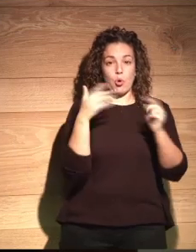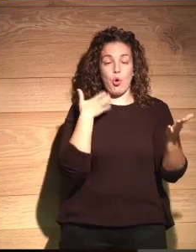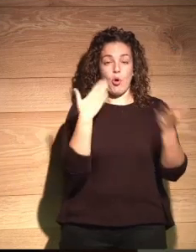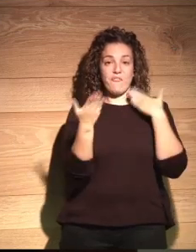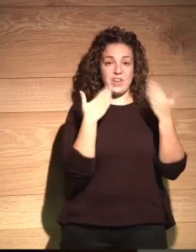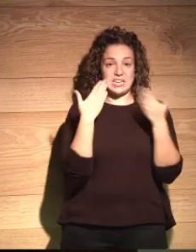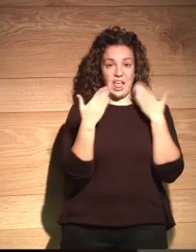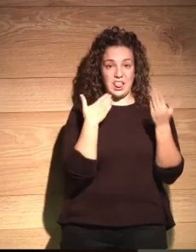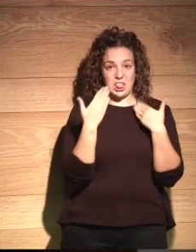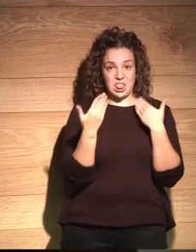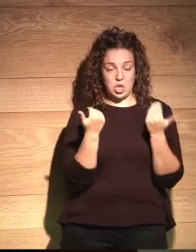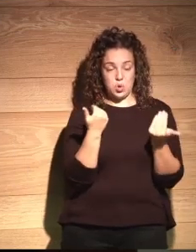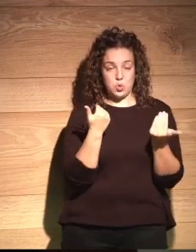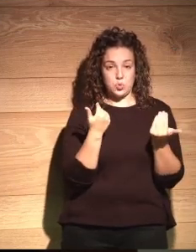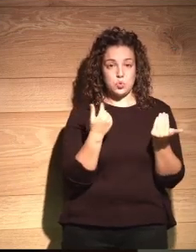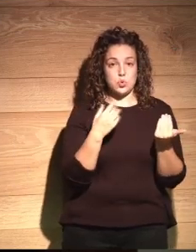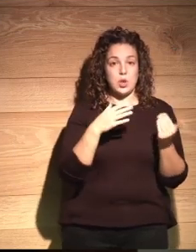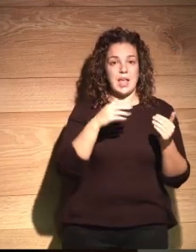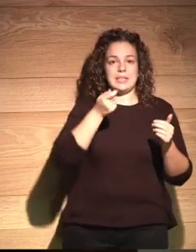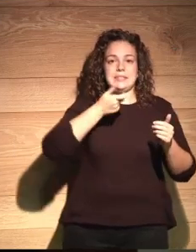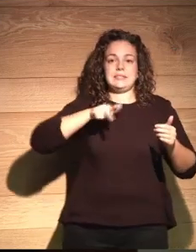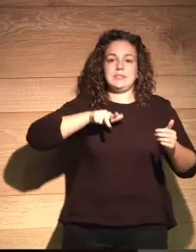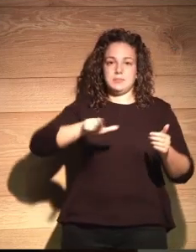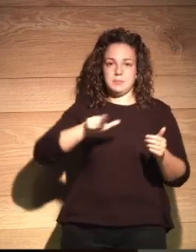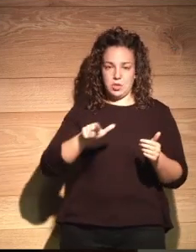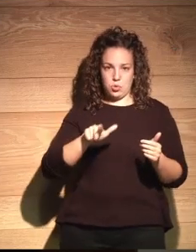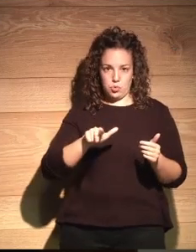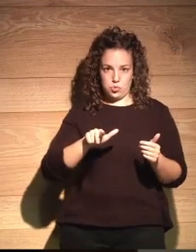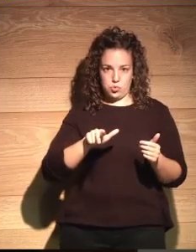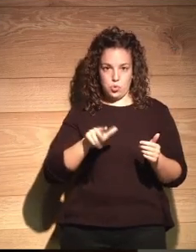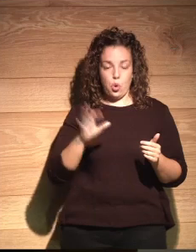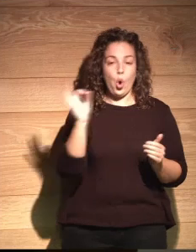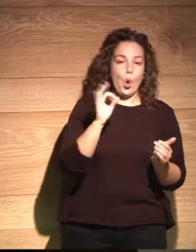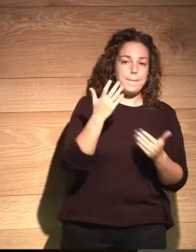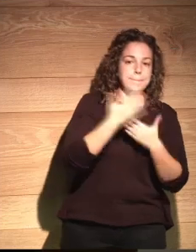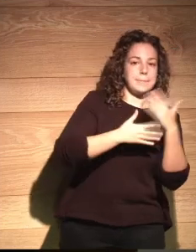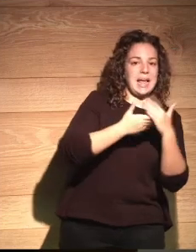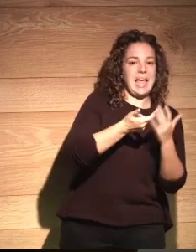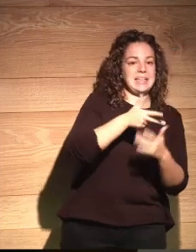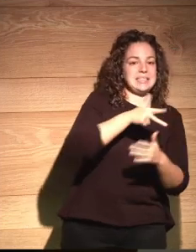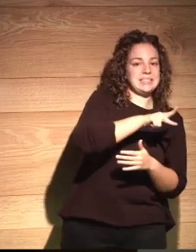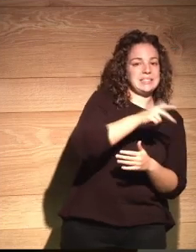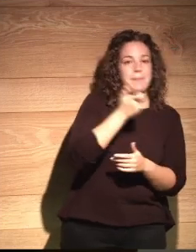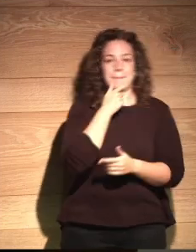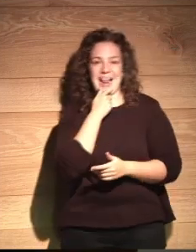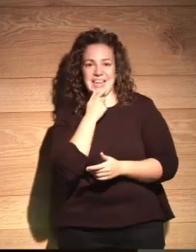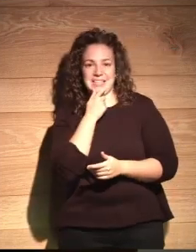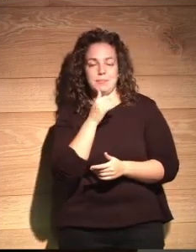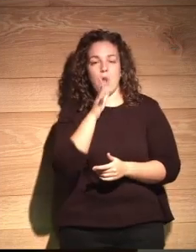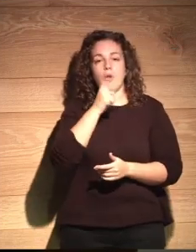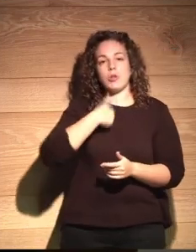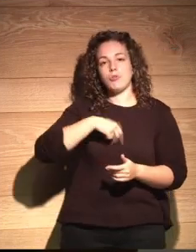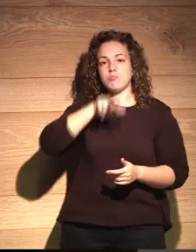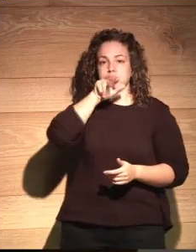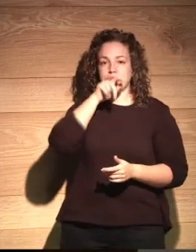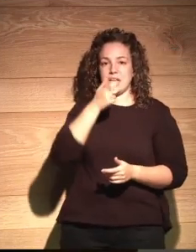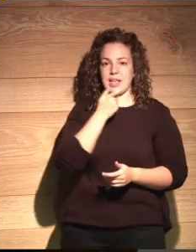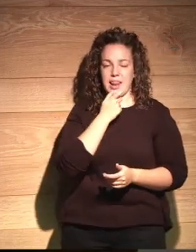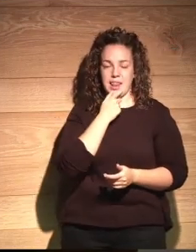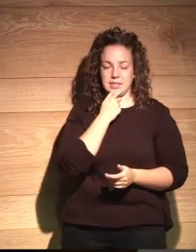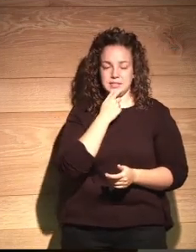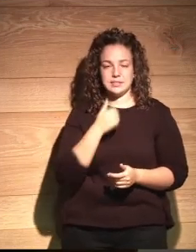to speak in Spanish with the great Saskia, or in Spanglish, okay? But now I'm going to speak in